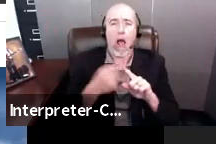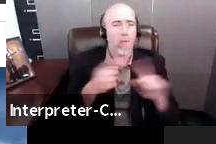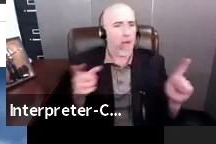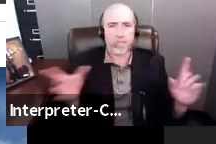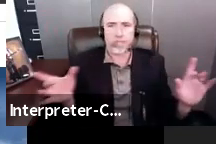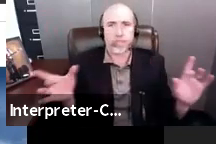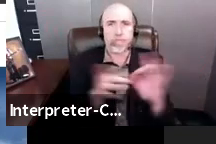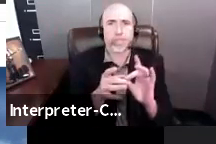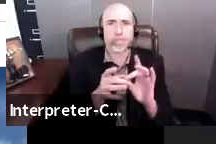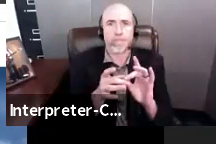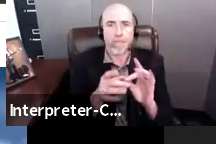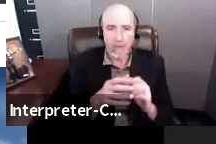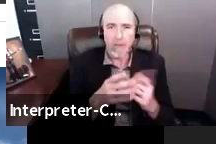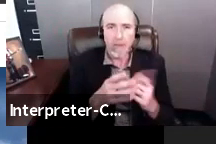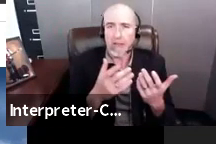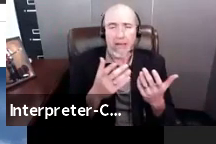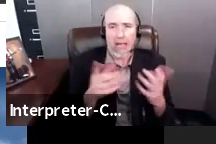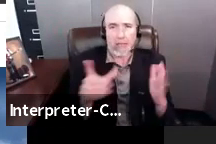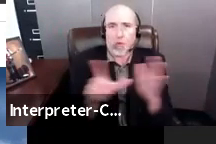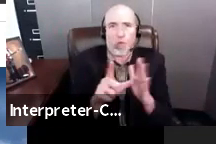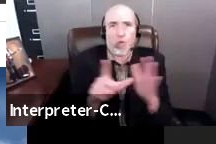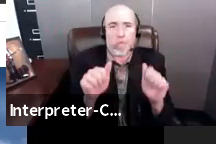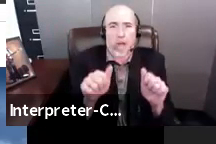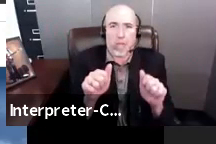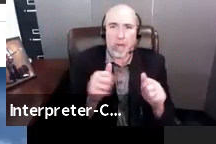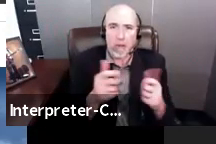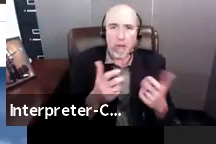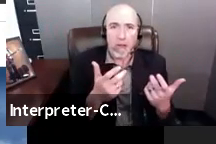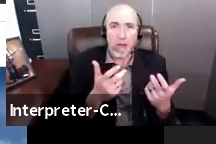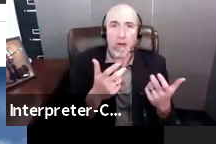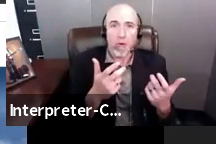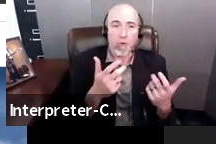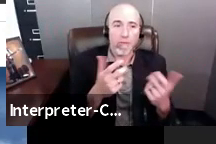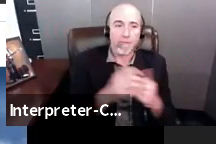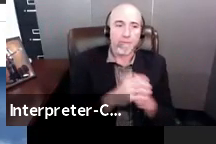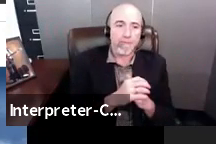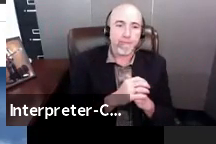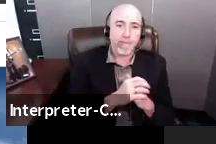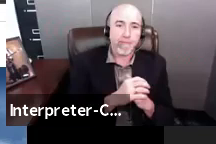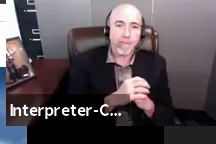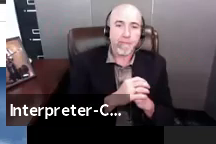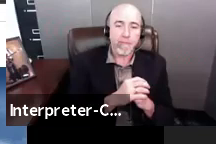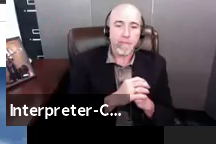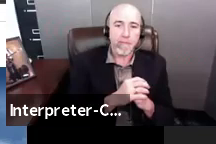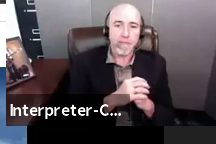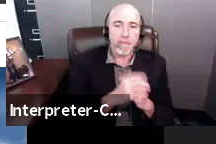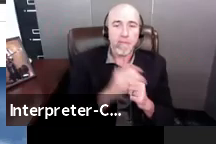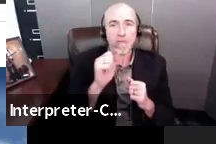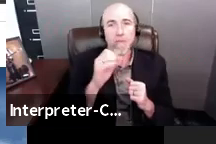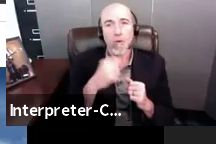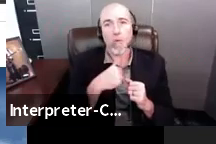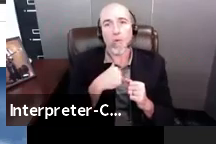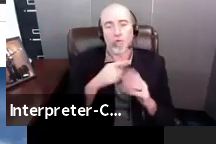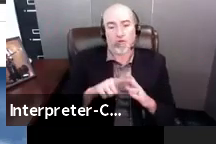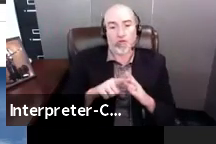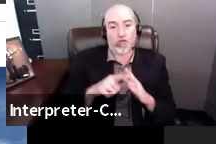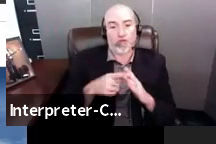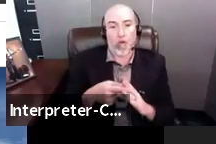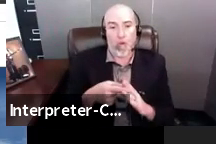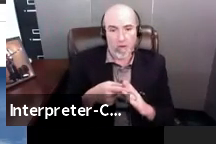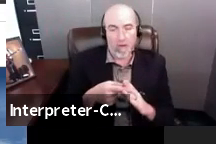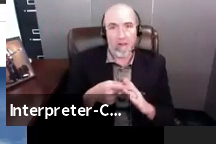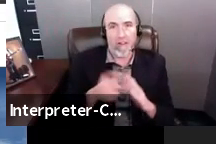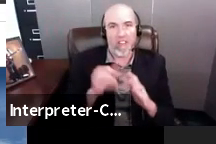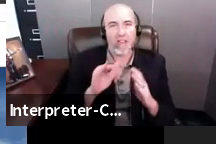them as quickly as possible with that individual. And so we've started that